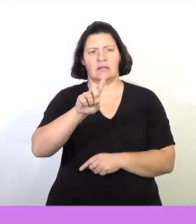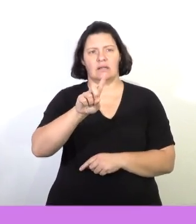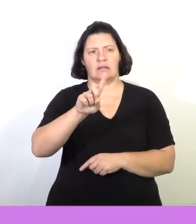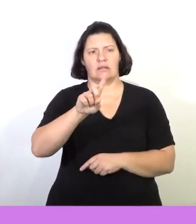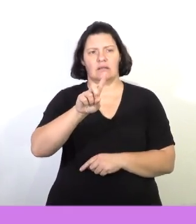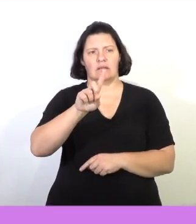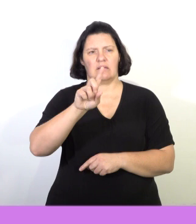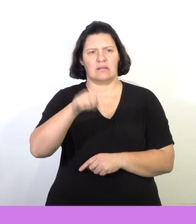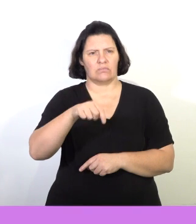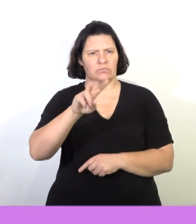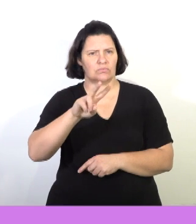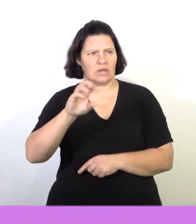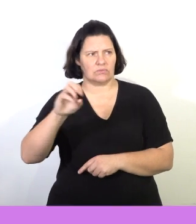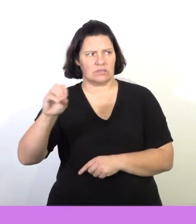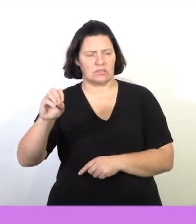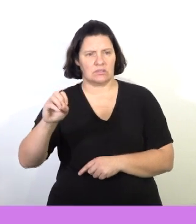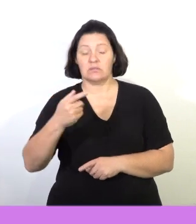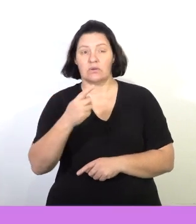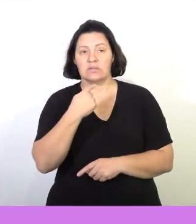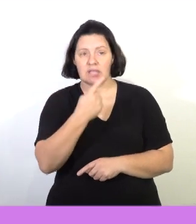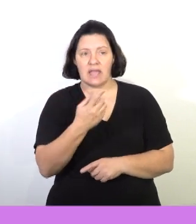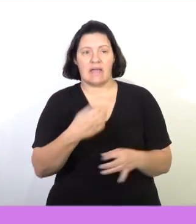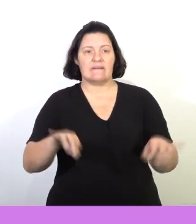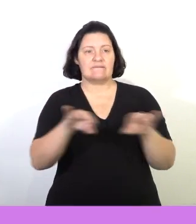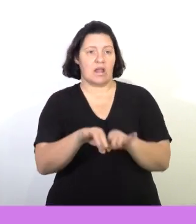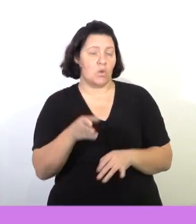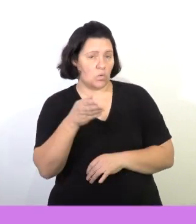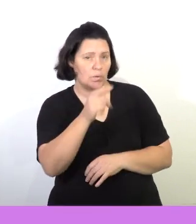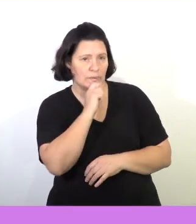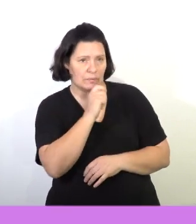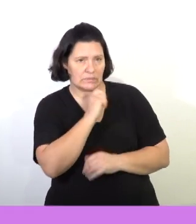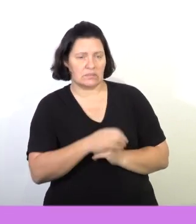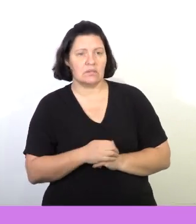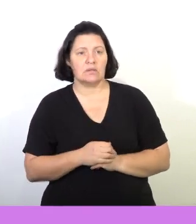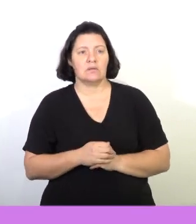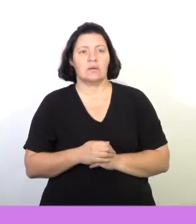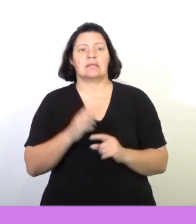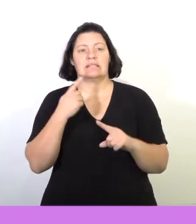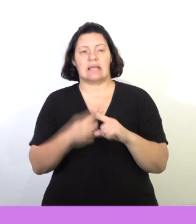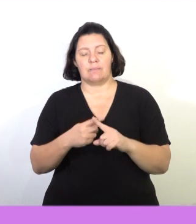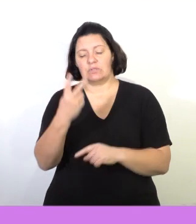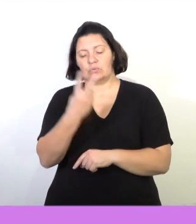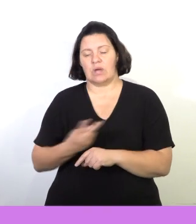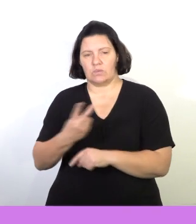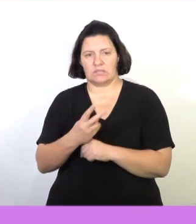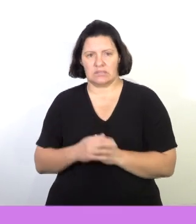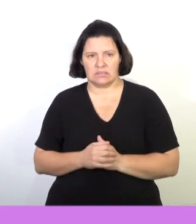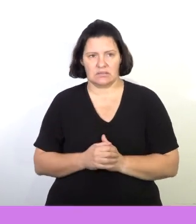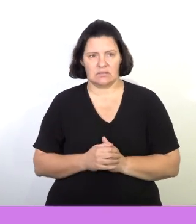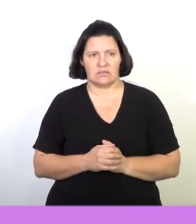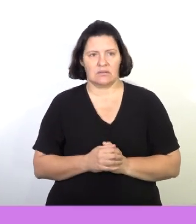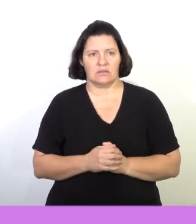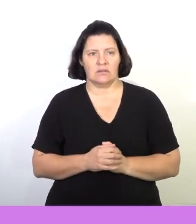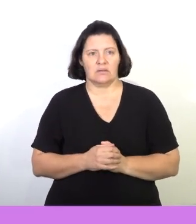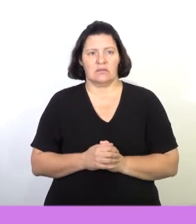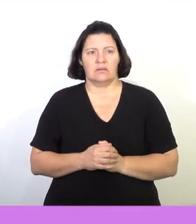1,200. Remember, we are looking for A. So we're going to use that value over there, which is multiply by 2 hours.